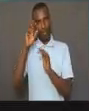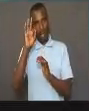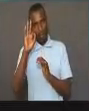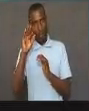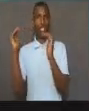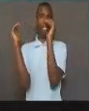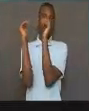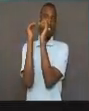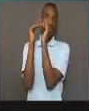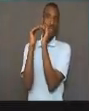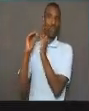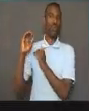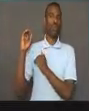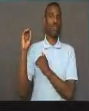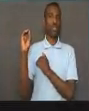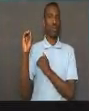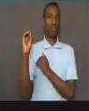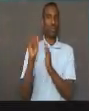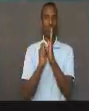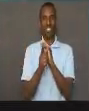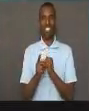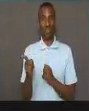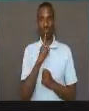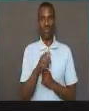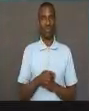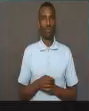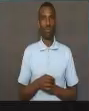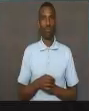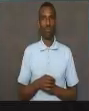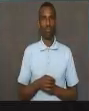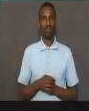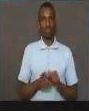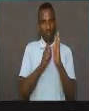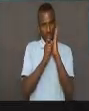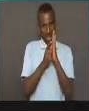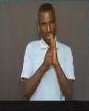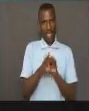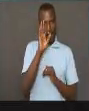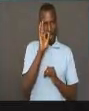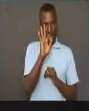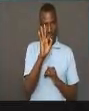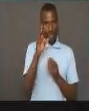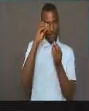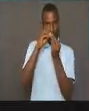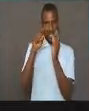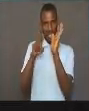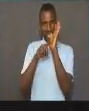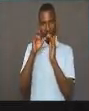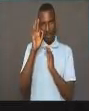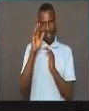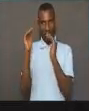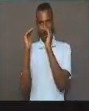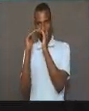example, f plus negative f equals 0,